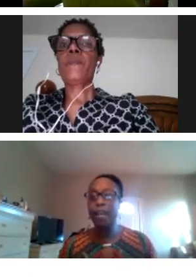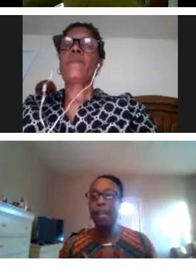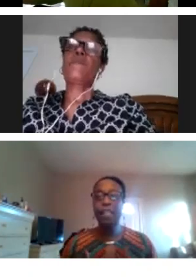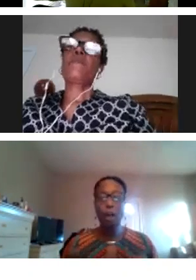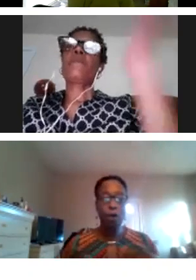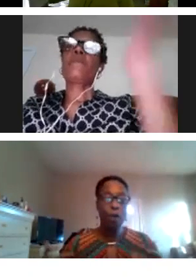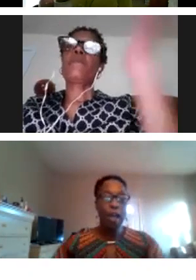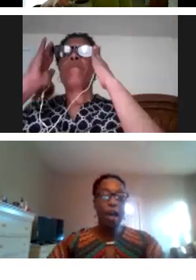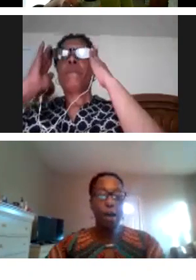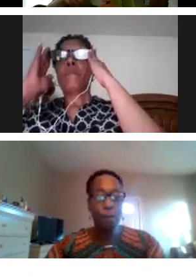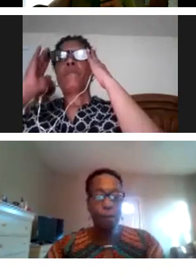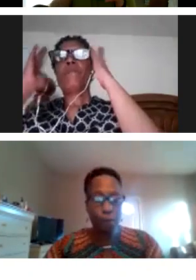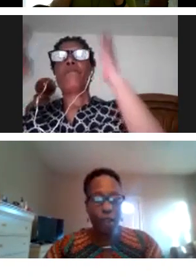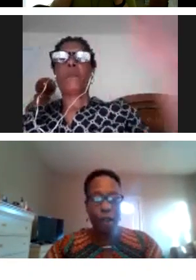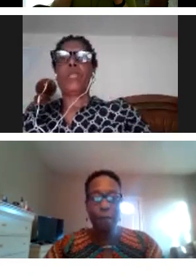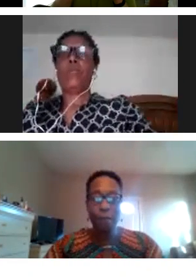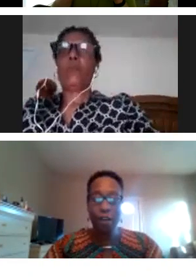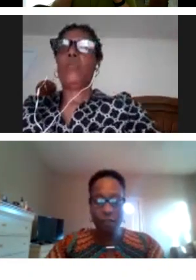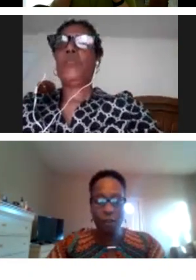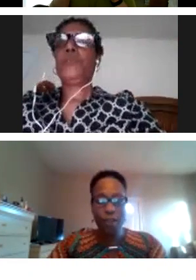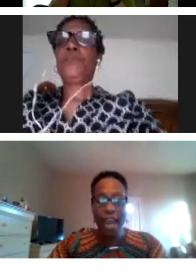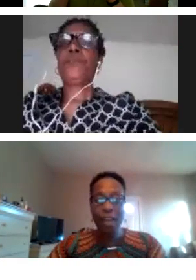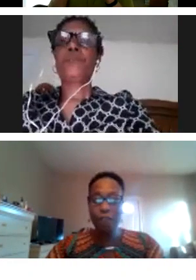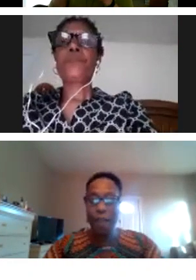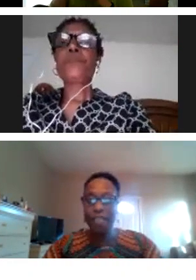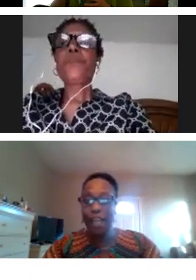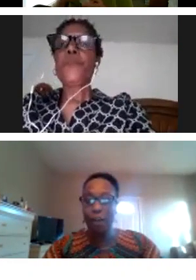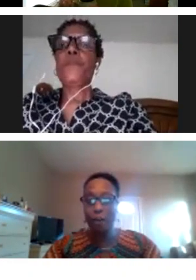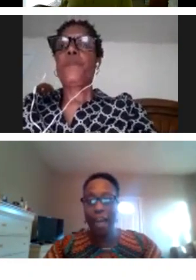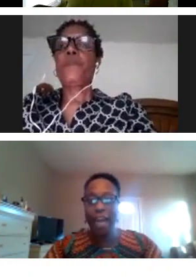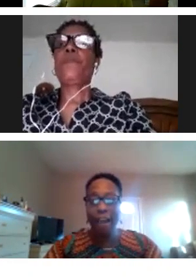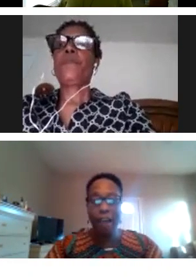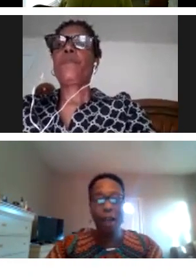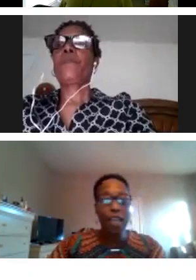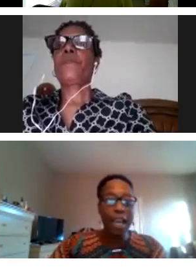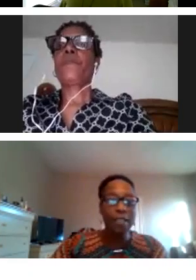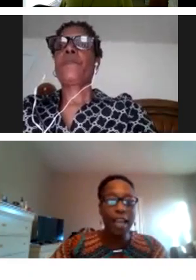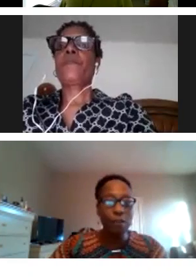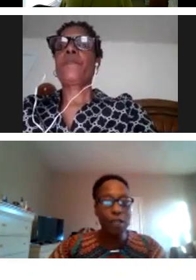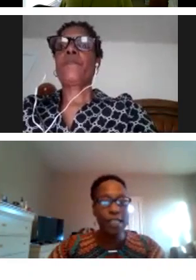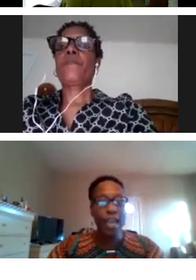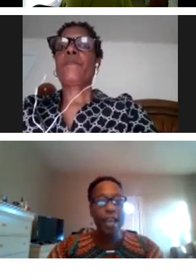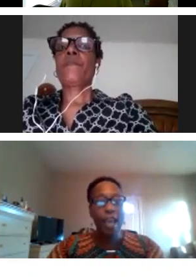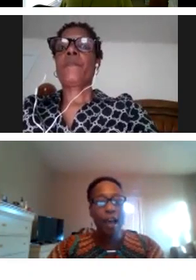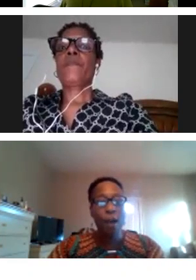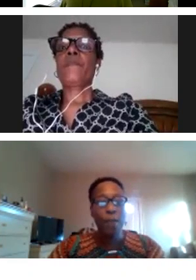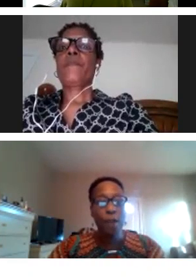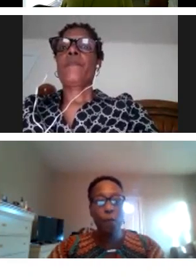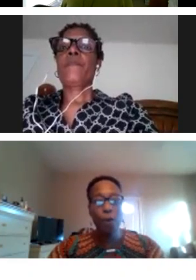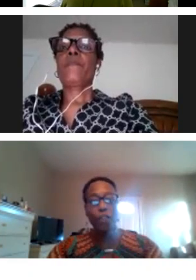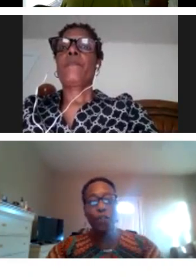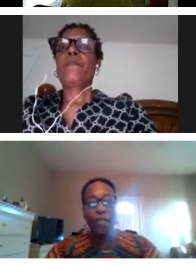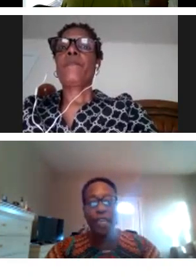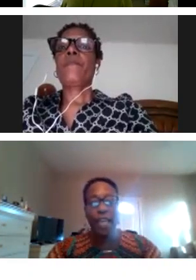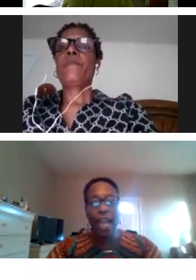together? So, I'm going to give you that information here right now. How we came together was that there